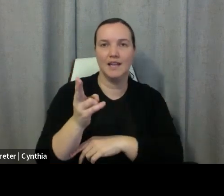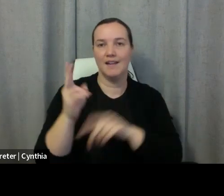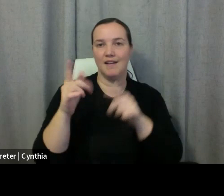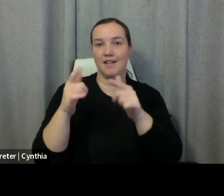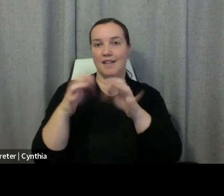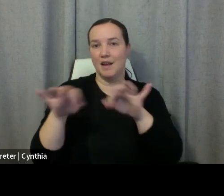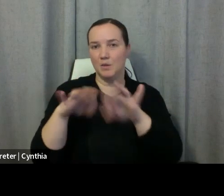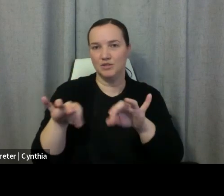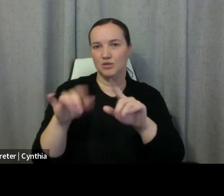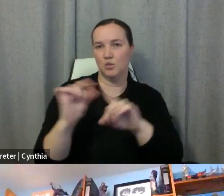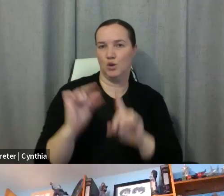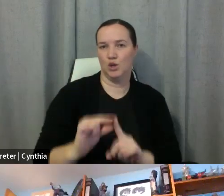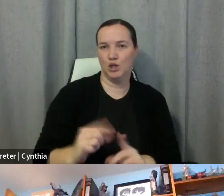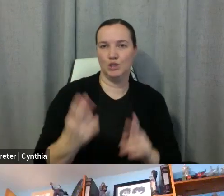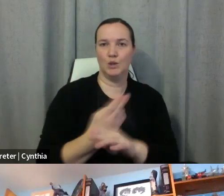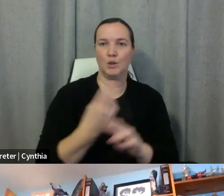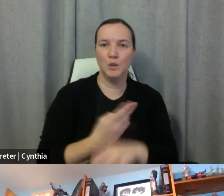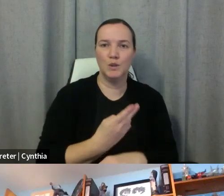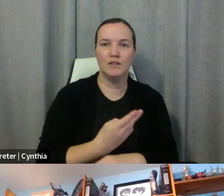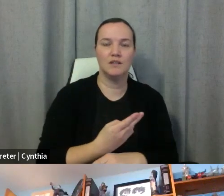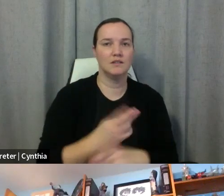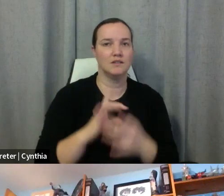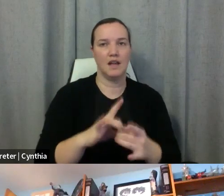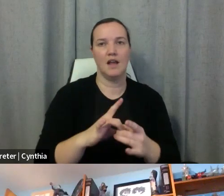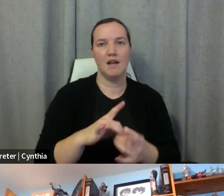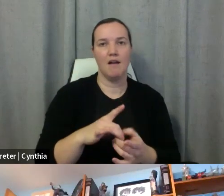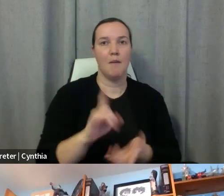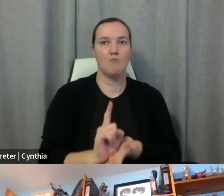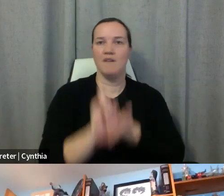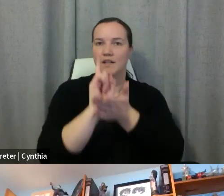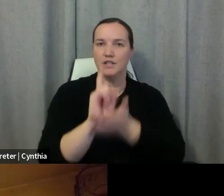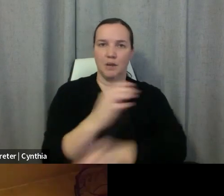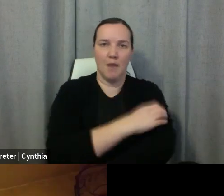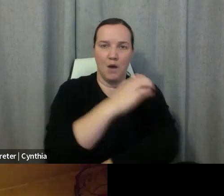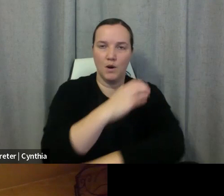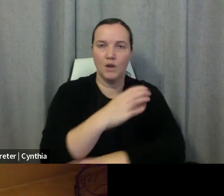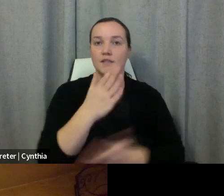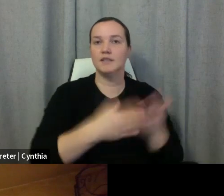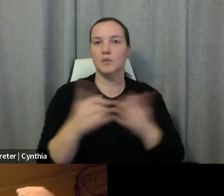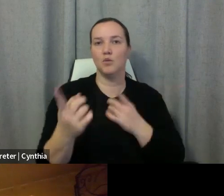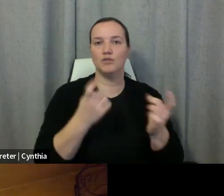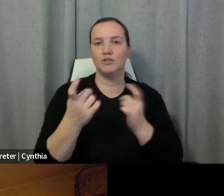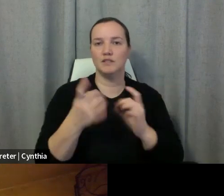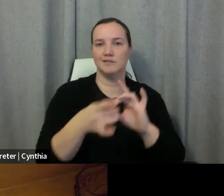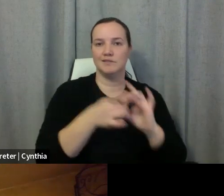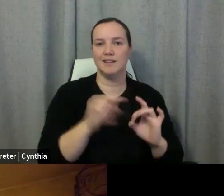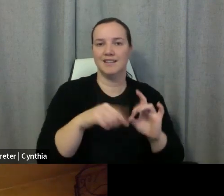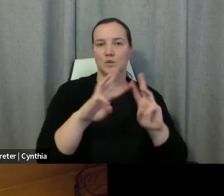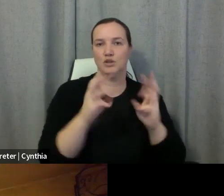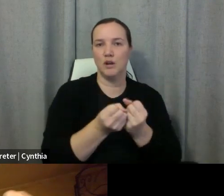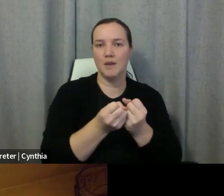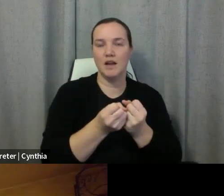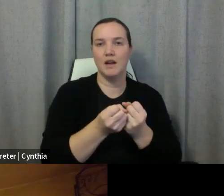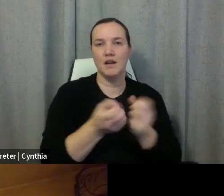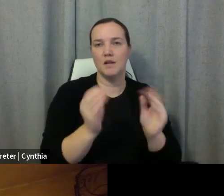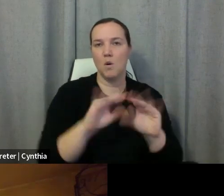used, that's very much looking at power and privilege, right? And there were some questions that were forwarded to us around this session. And while there's sort of